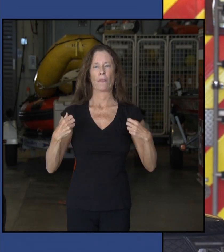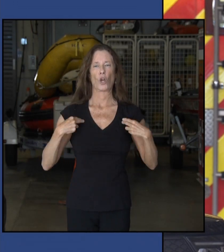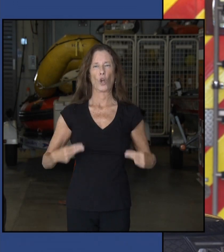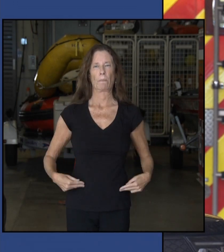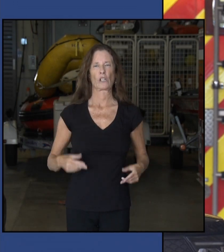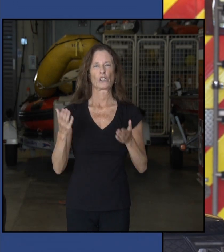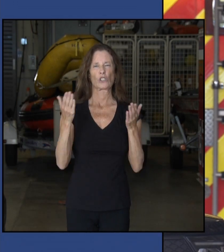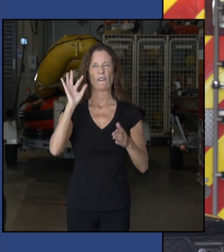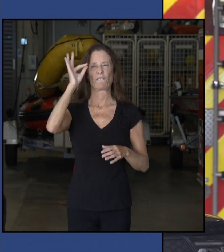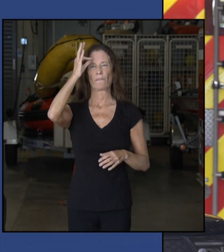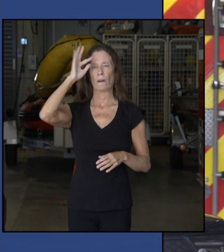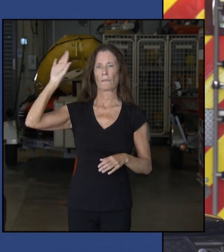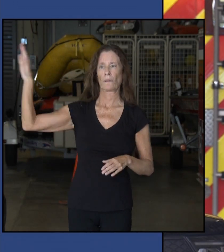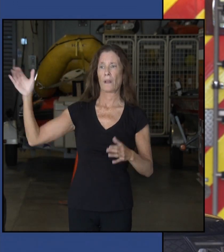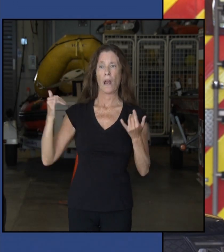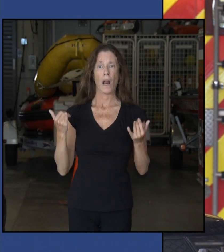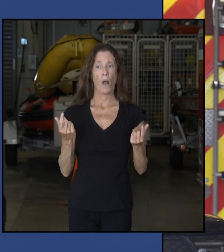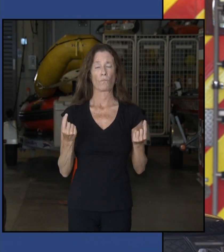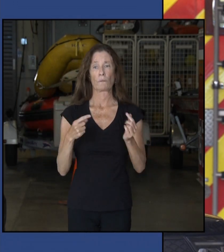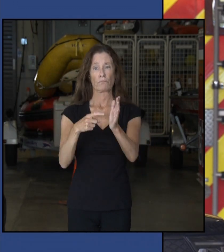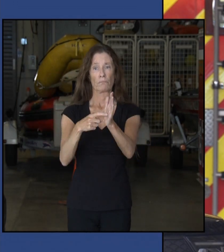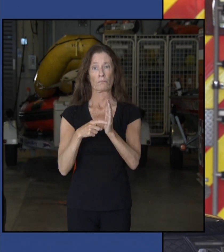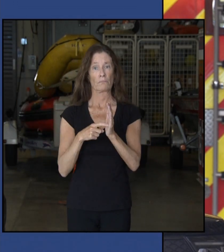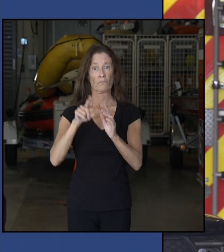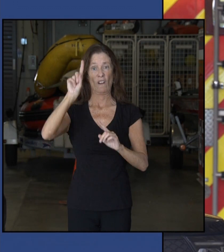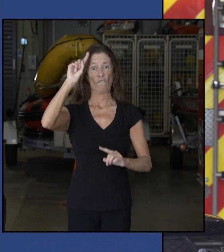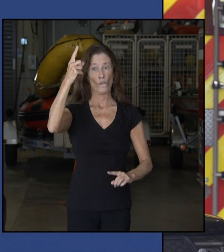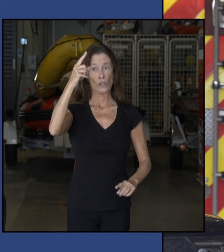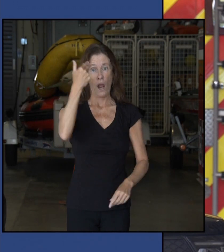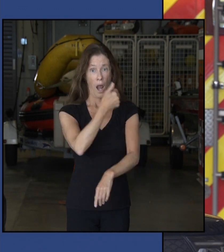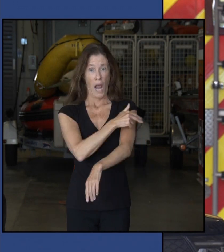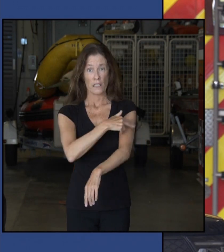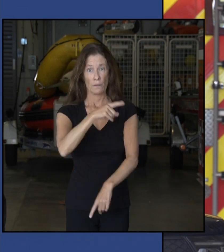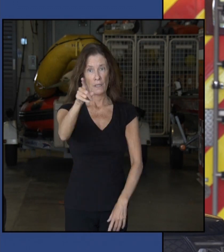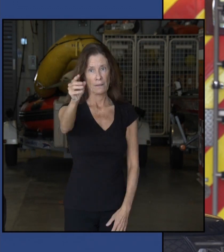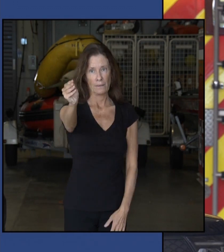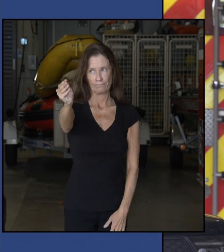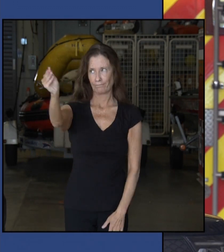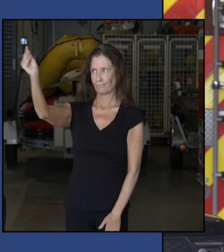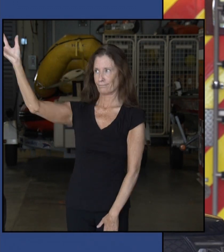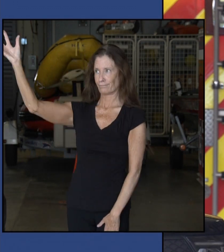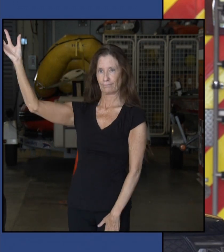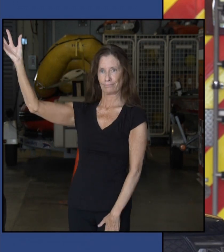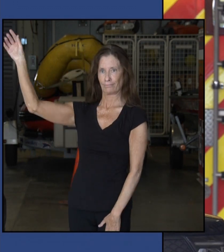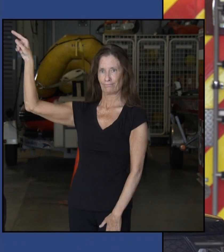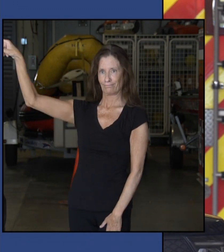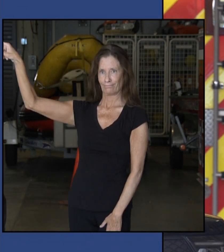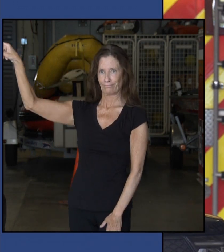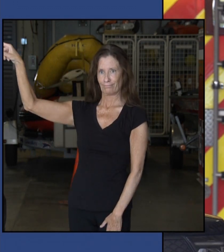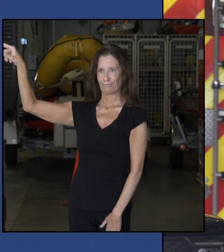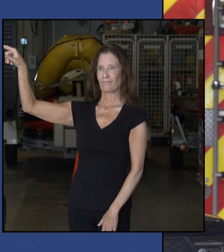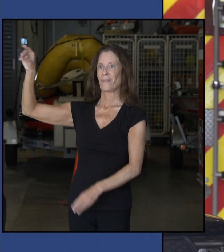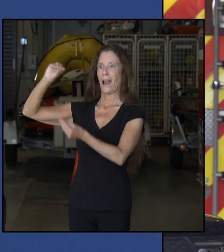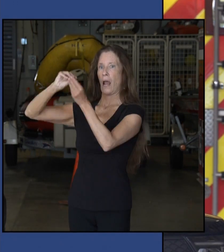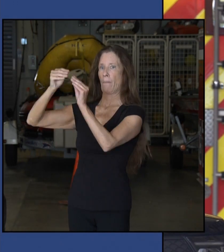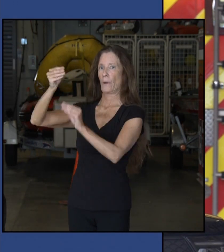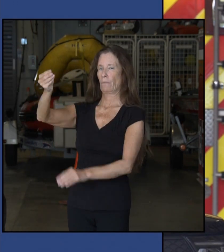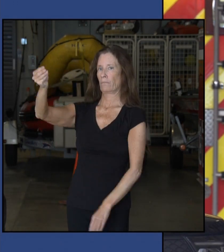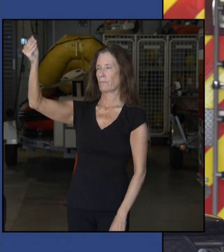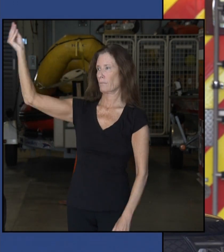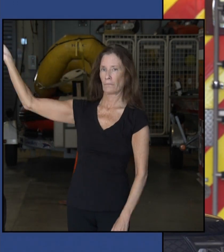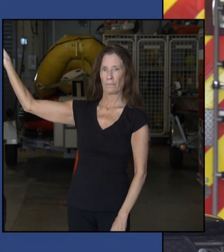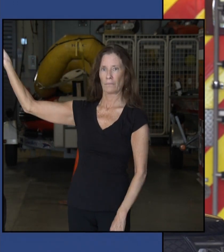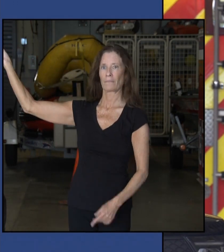requiring hospitals to report to them and using a different database. And so over the course of a couple of weeks, that